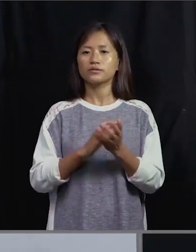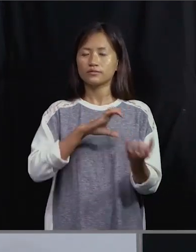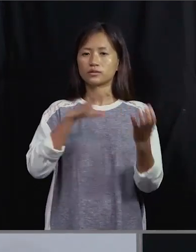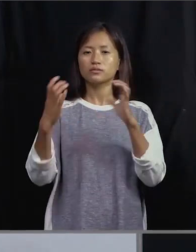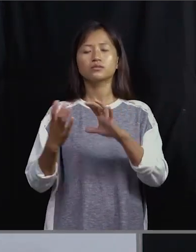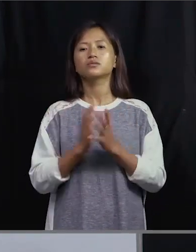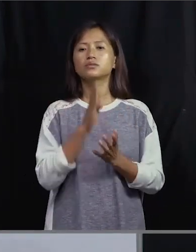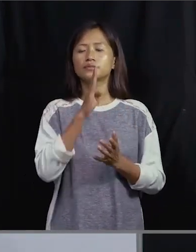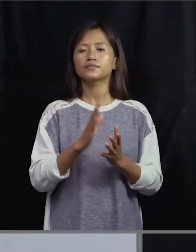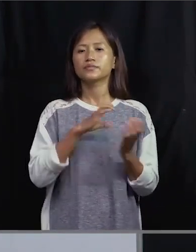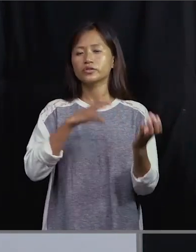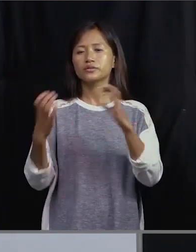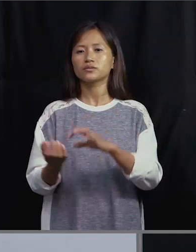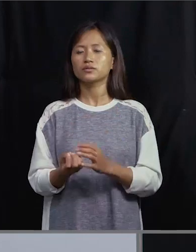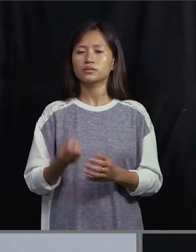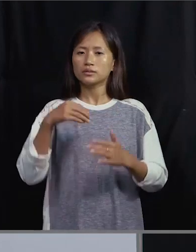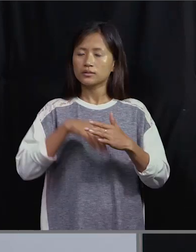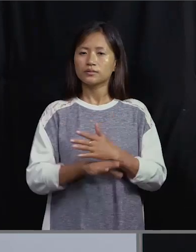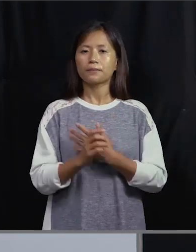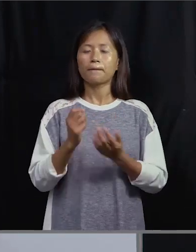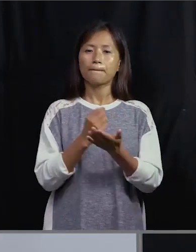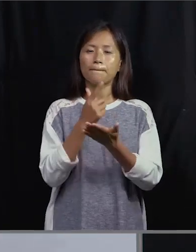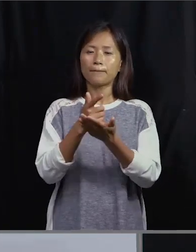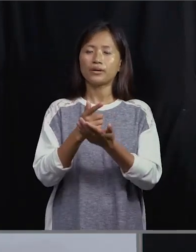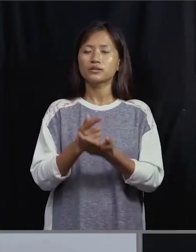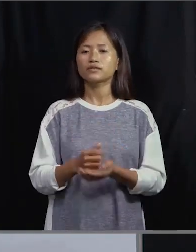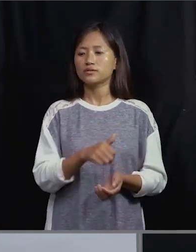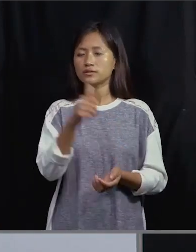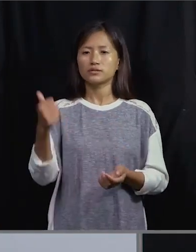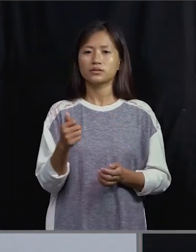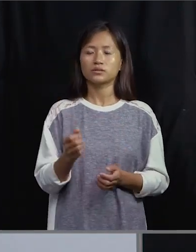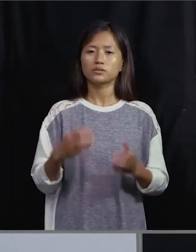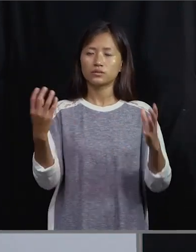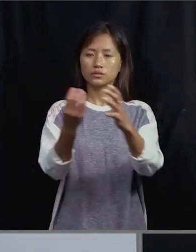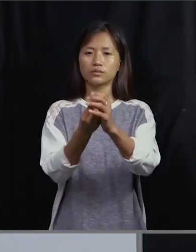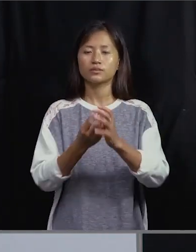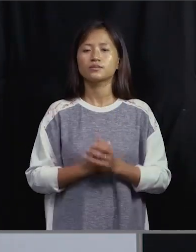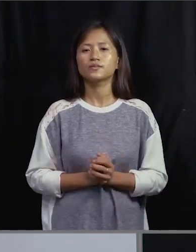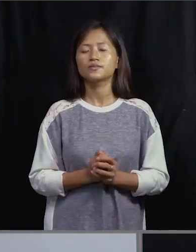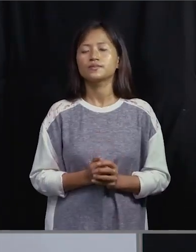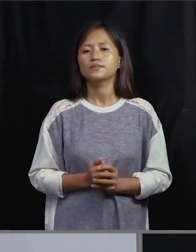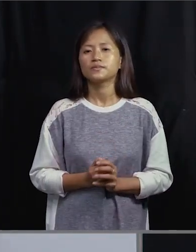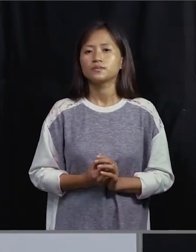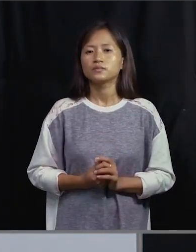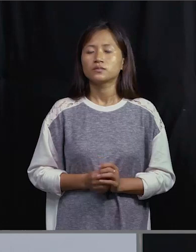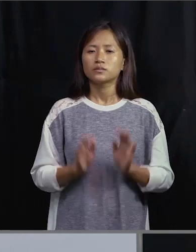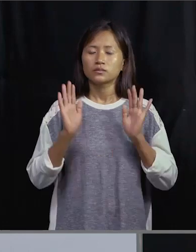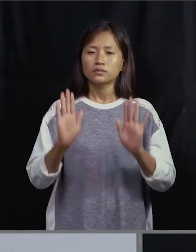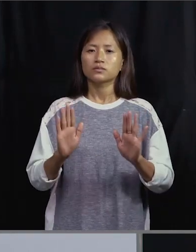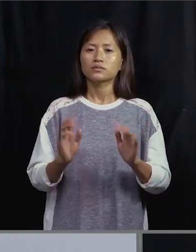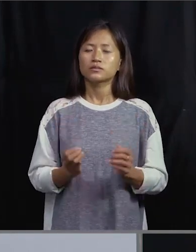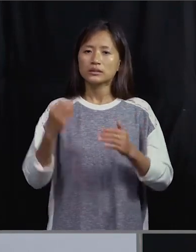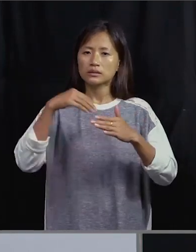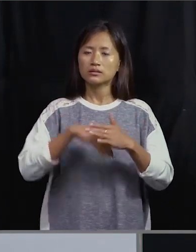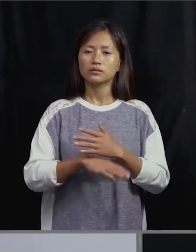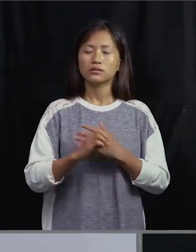a change in the price of the other good. Simple as that. Now we have income